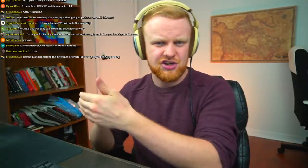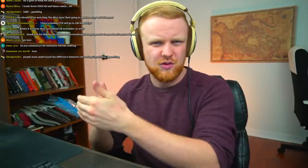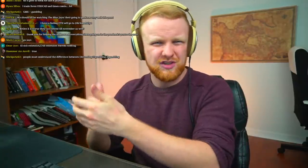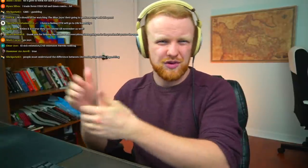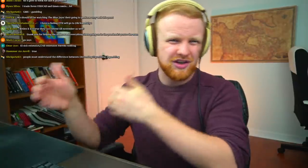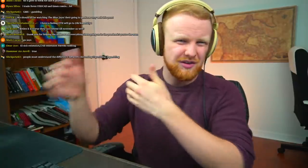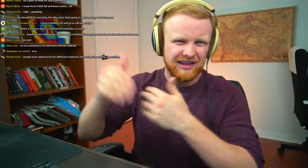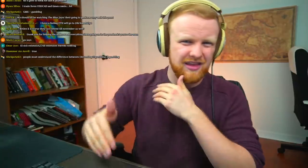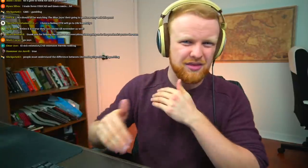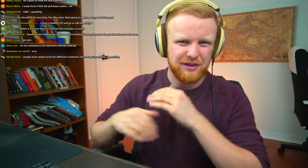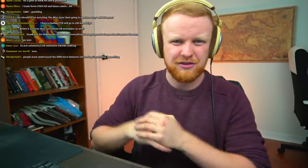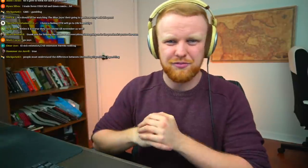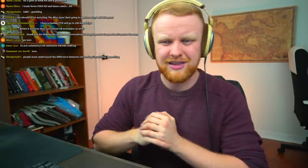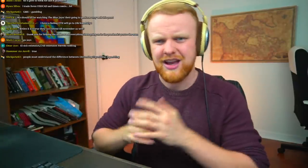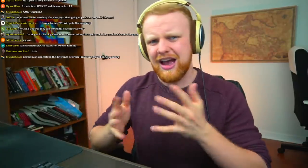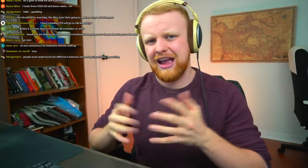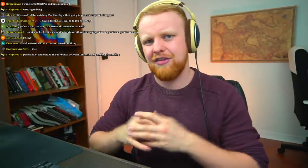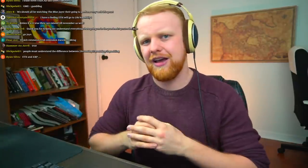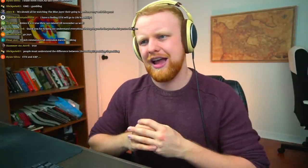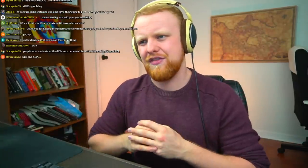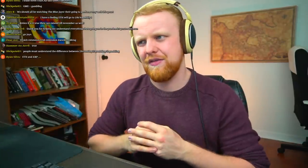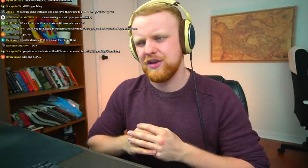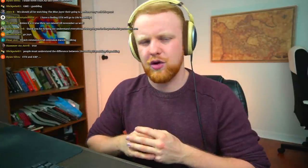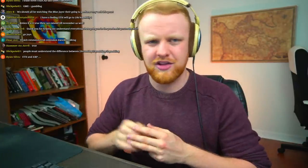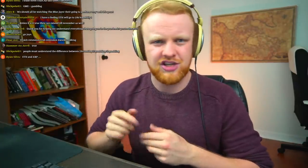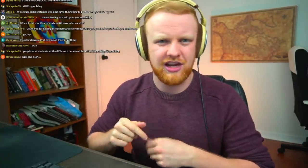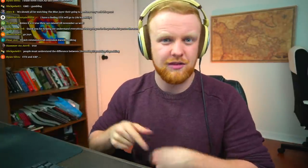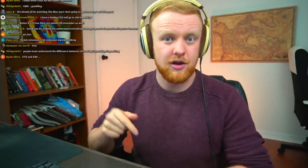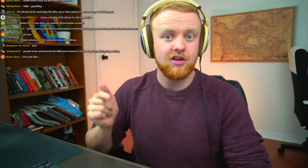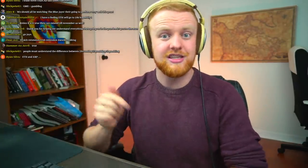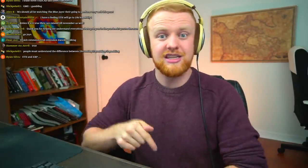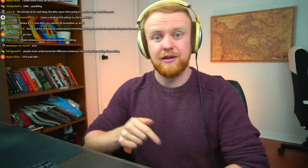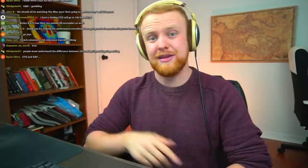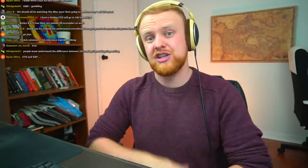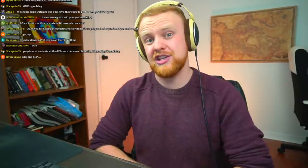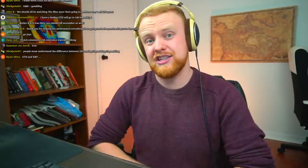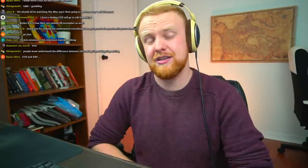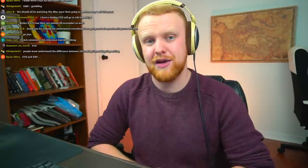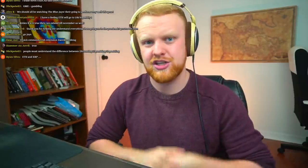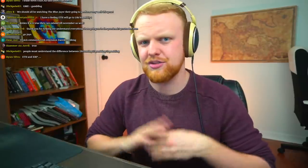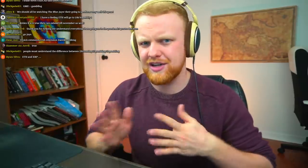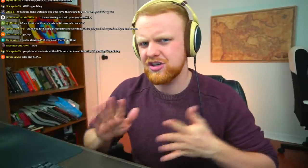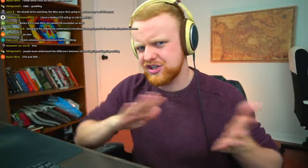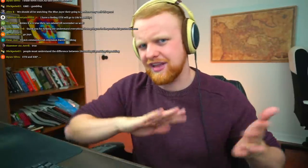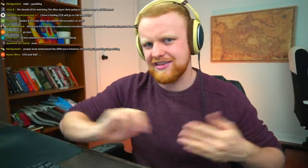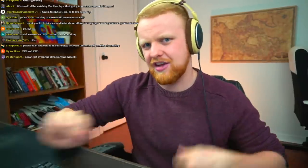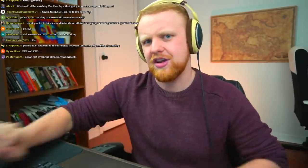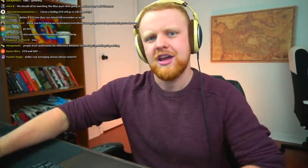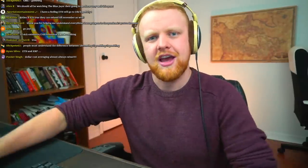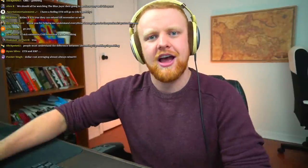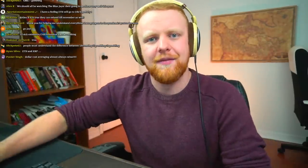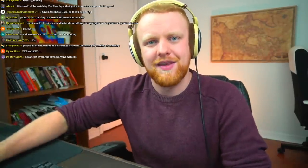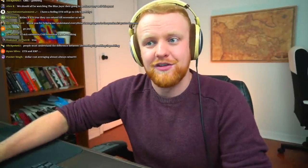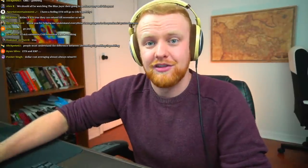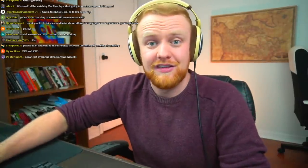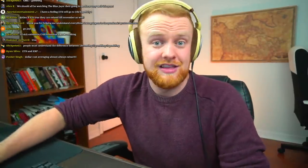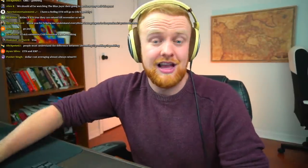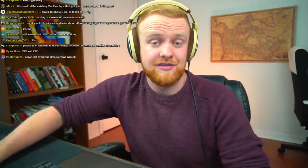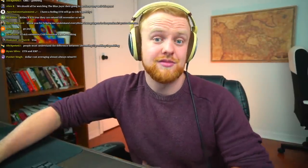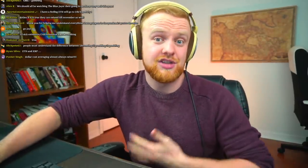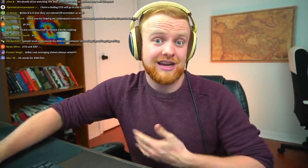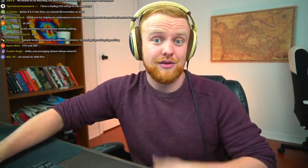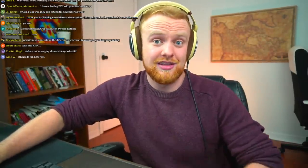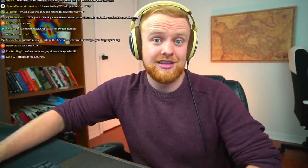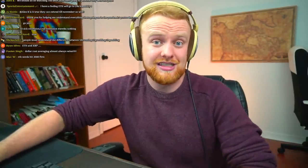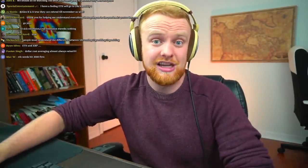these additional ones where you can only get $300. I have a video on the channel about all the CRB changes in the budget, so make sure to check this out if you're leaving the